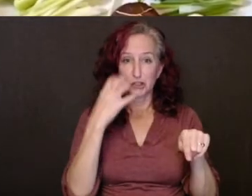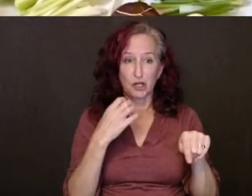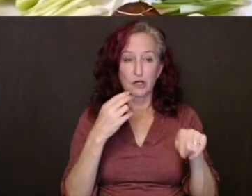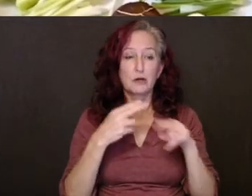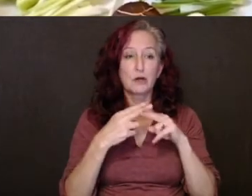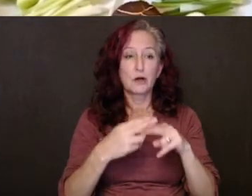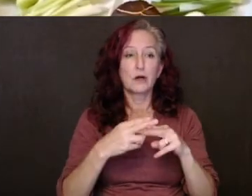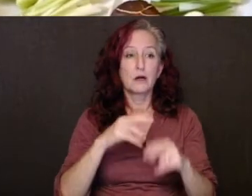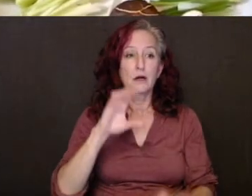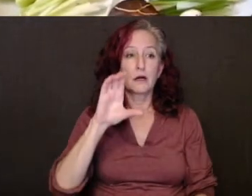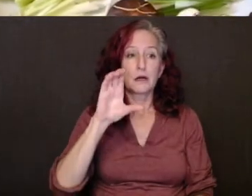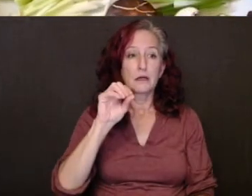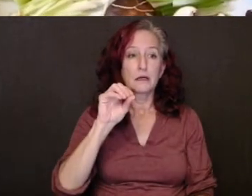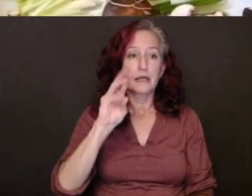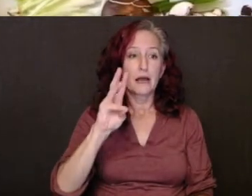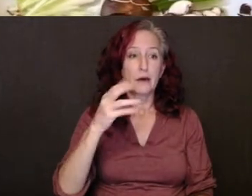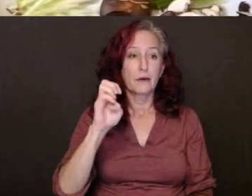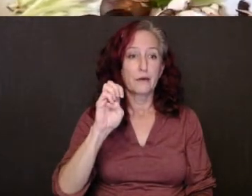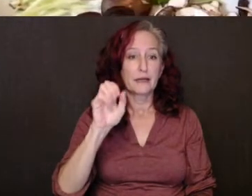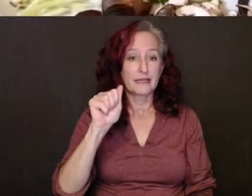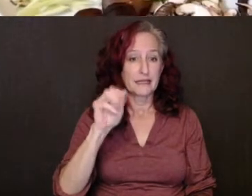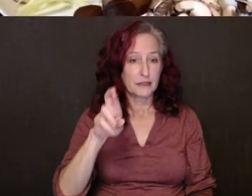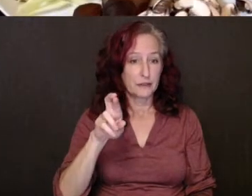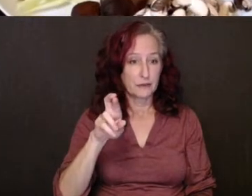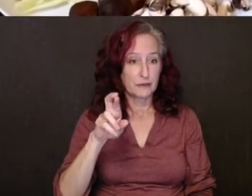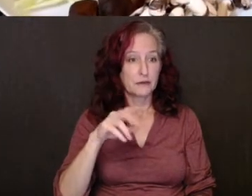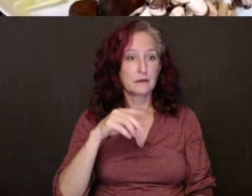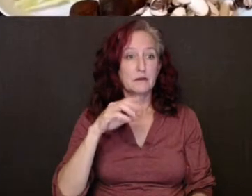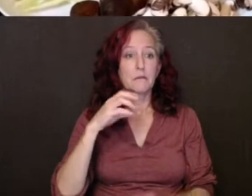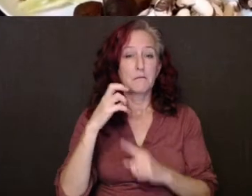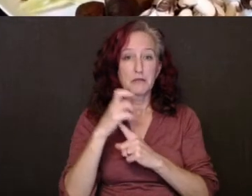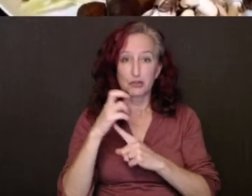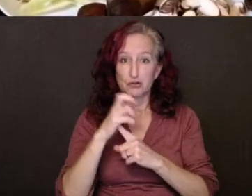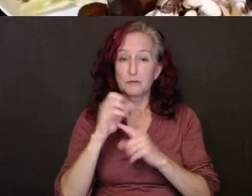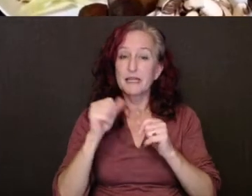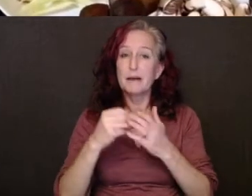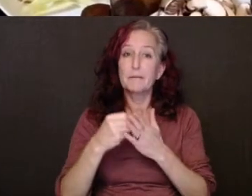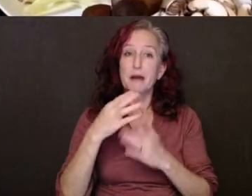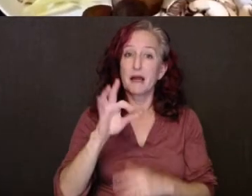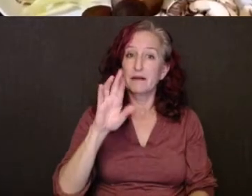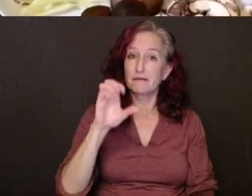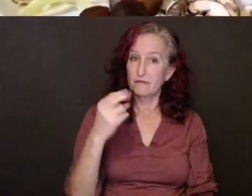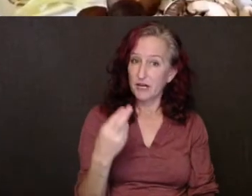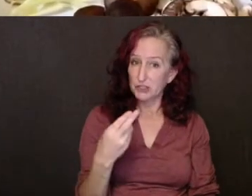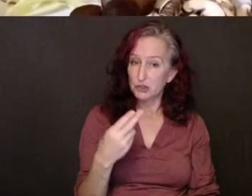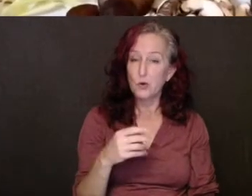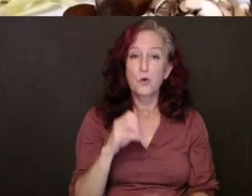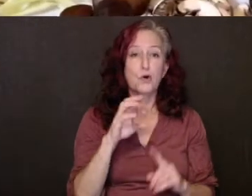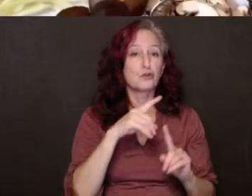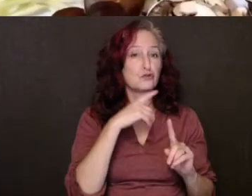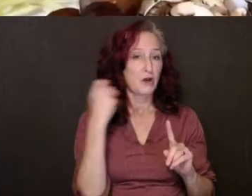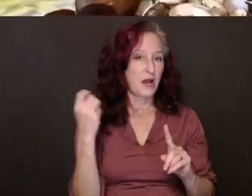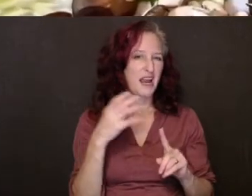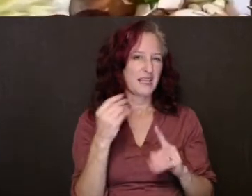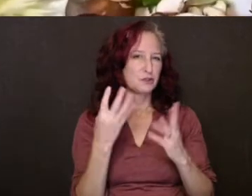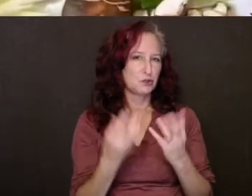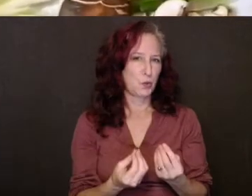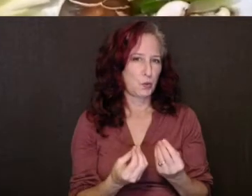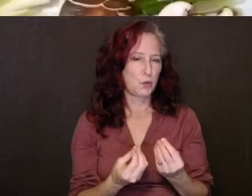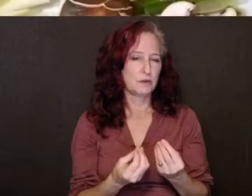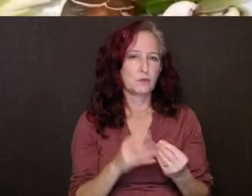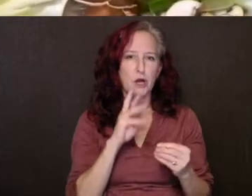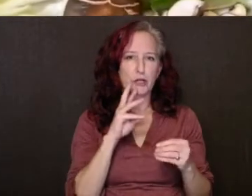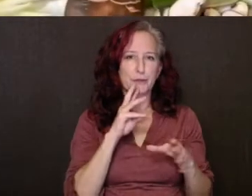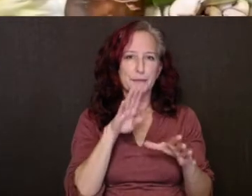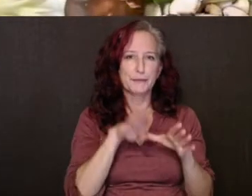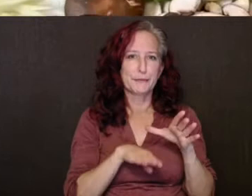I use half a piece of carrot. And then this is leftover cabbage I have. This is the head cabbage. And done. Now, this is interesting. There are